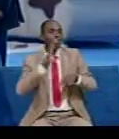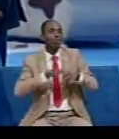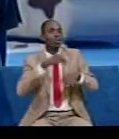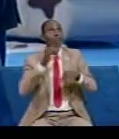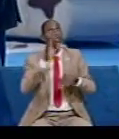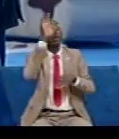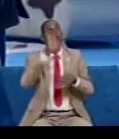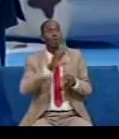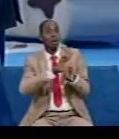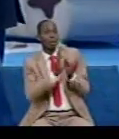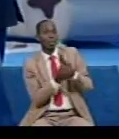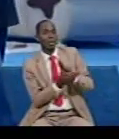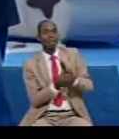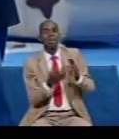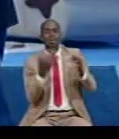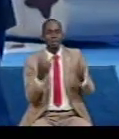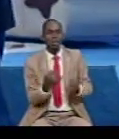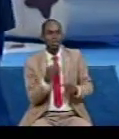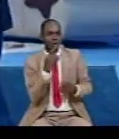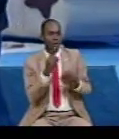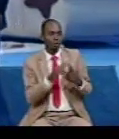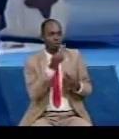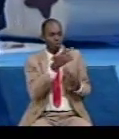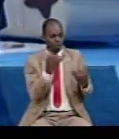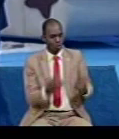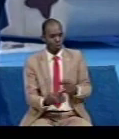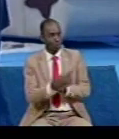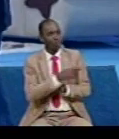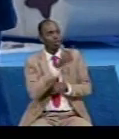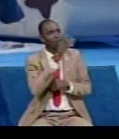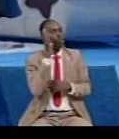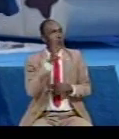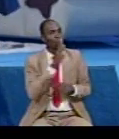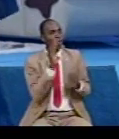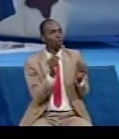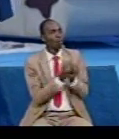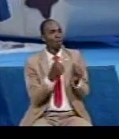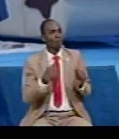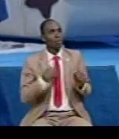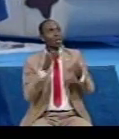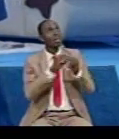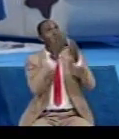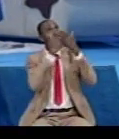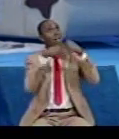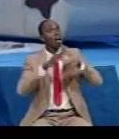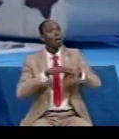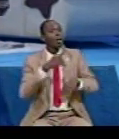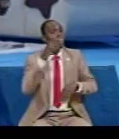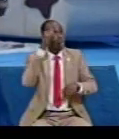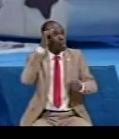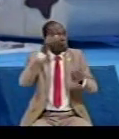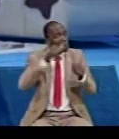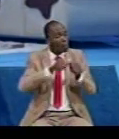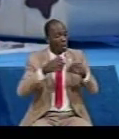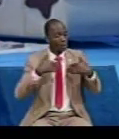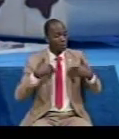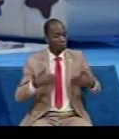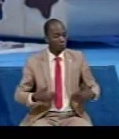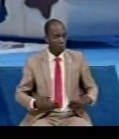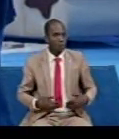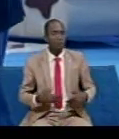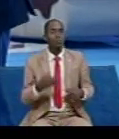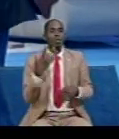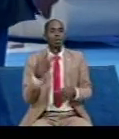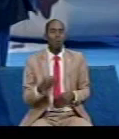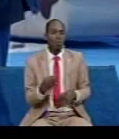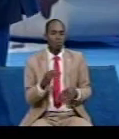you, today thou shalt be with me in paradise. The body was still there on the cross,